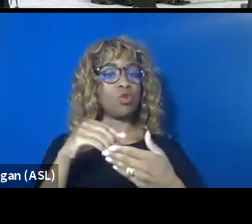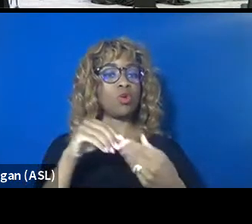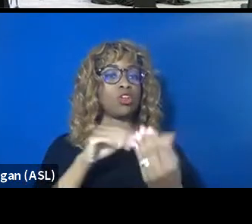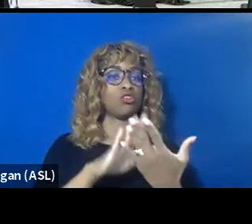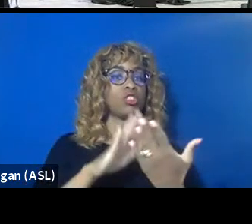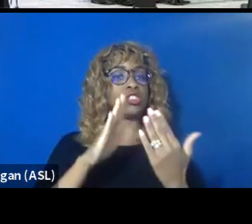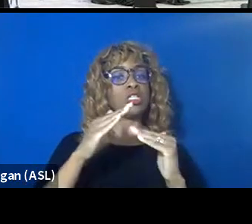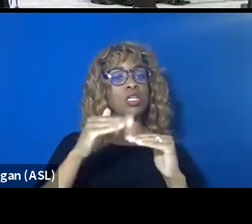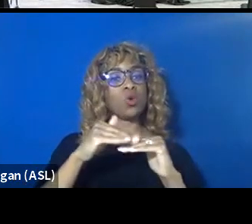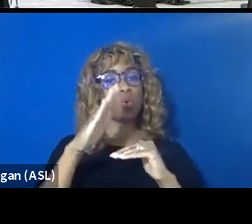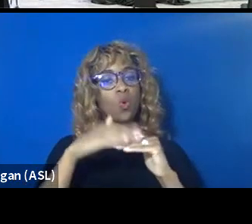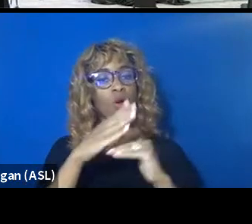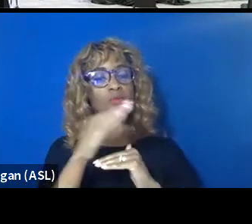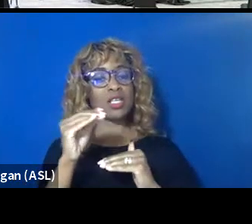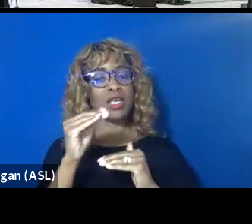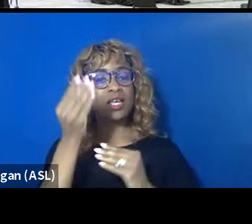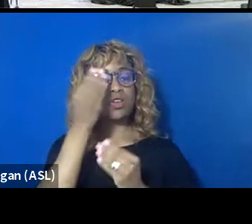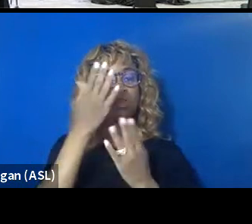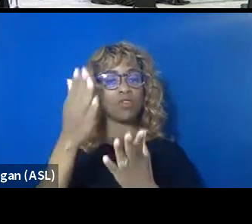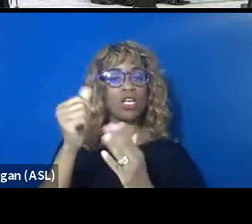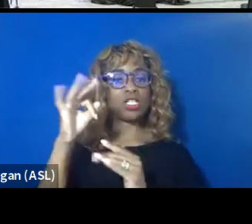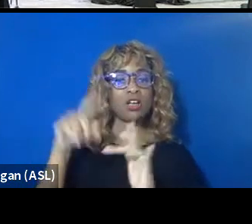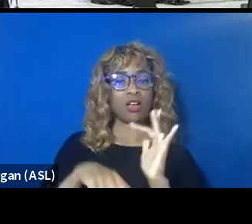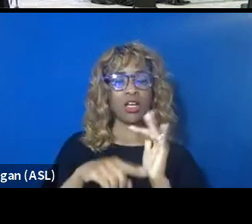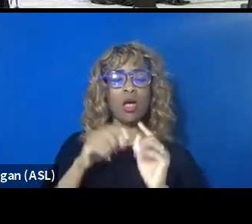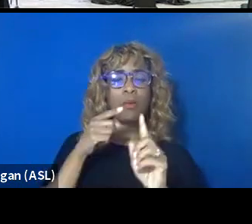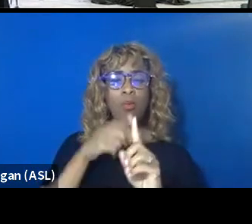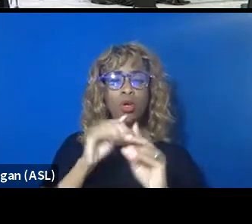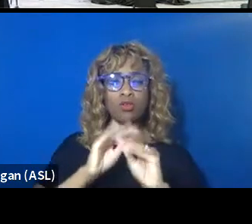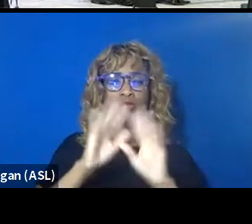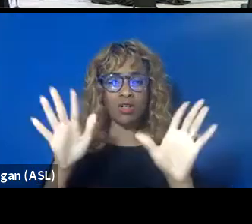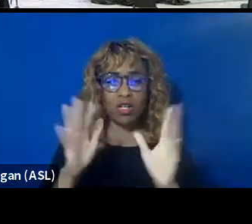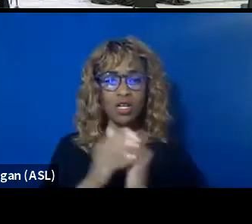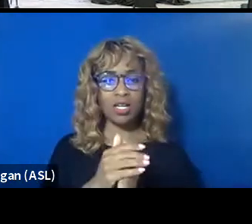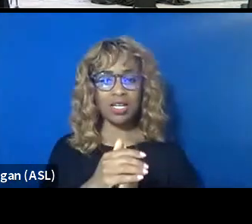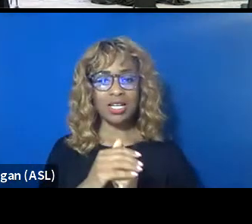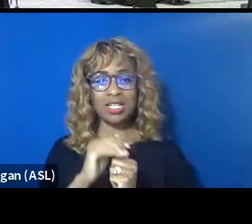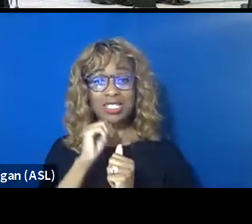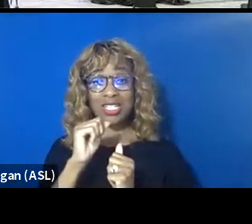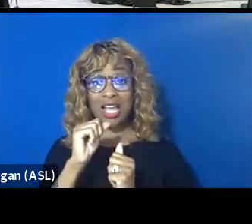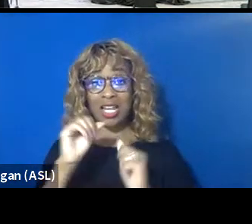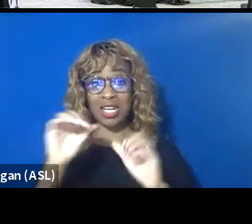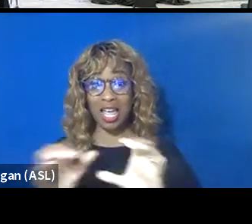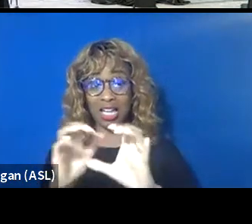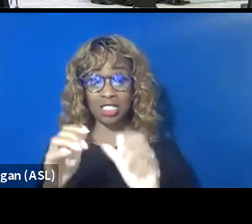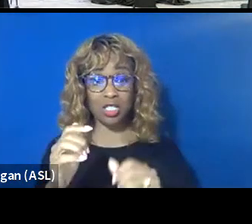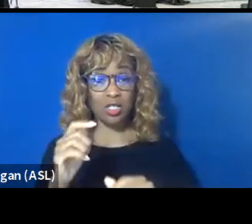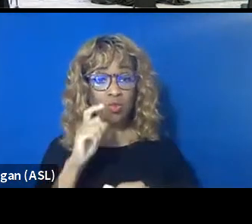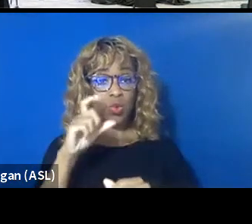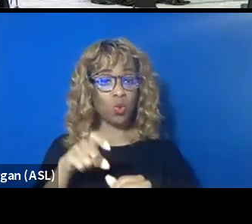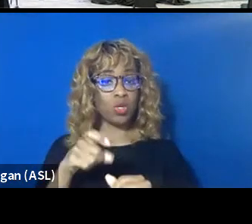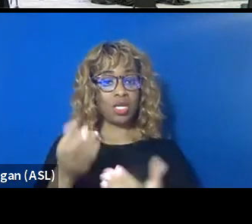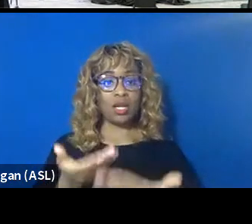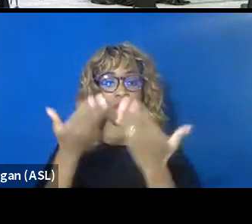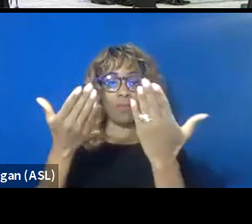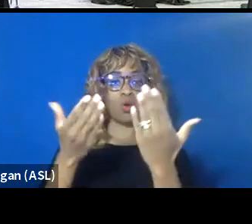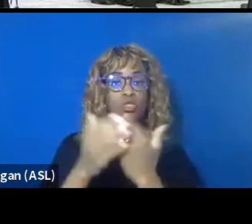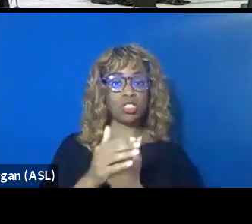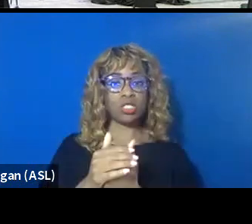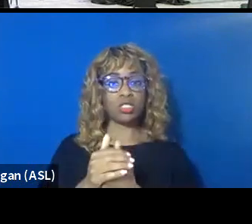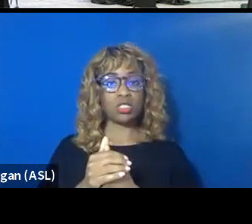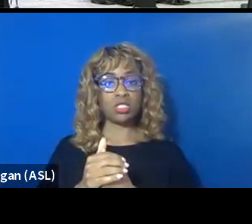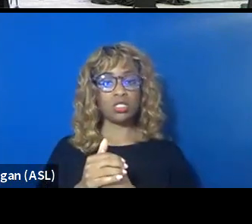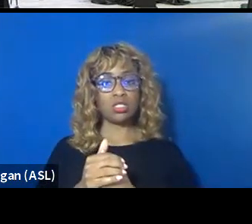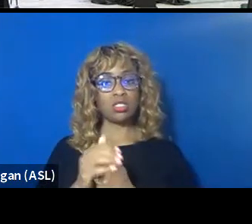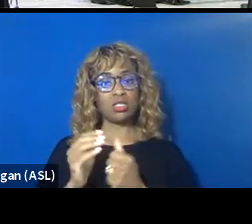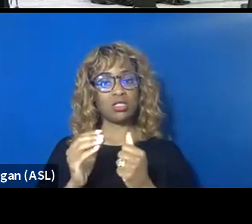of absences. Just a point of clarification, it wasn't an action item. We don't have to have a motion on it. It's